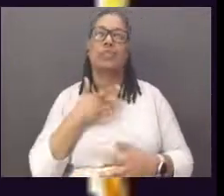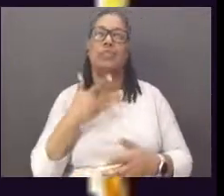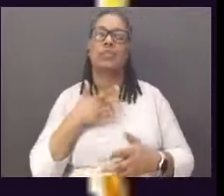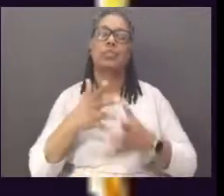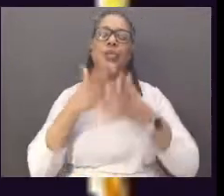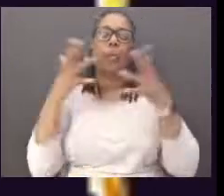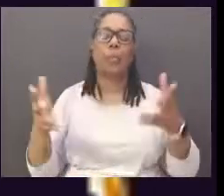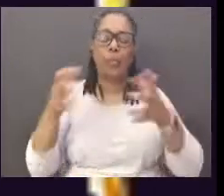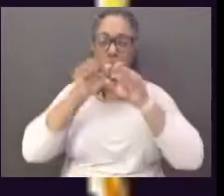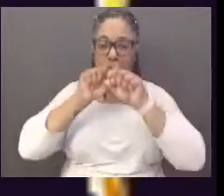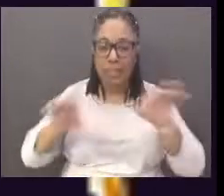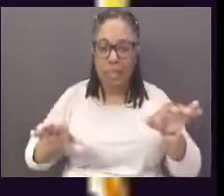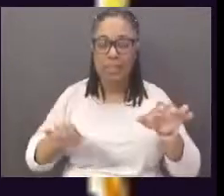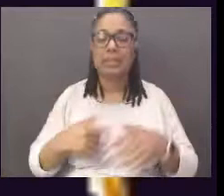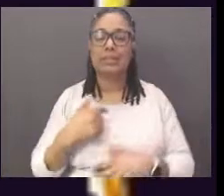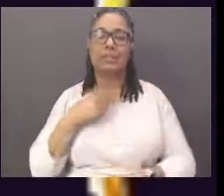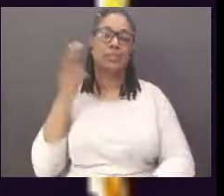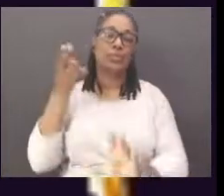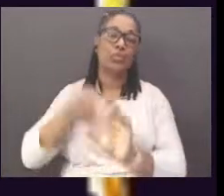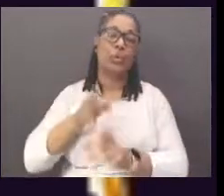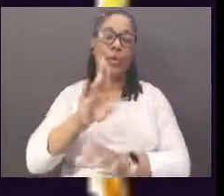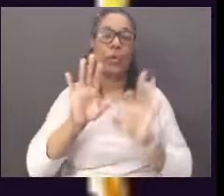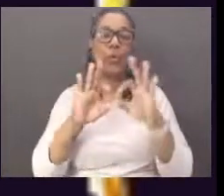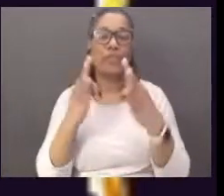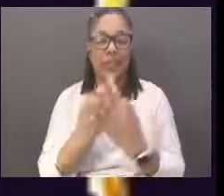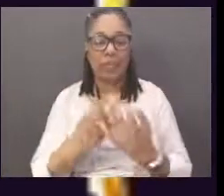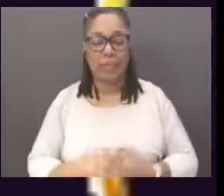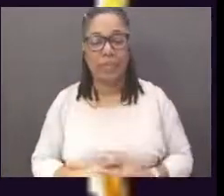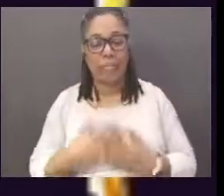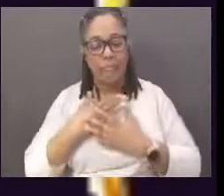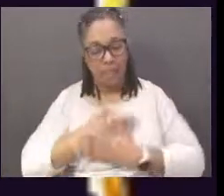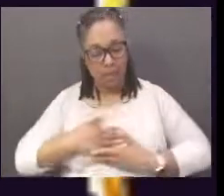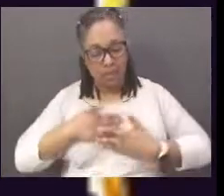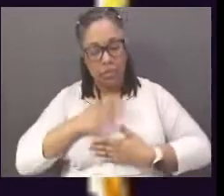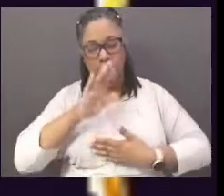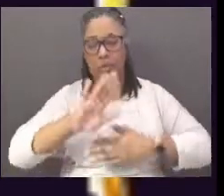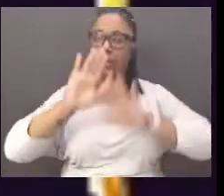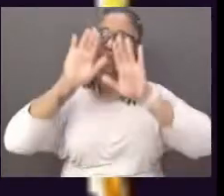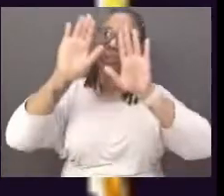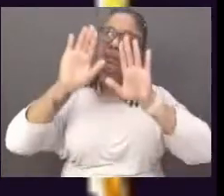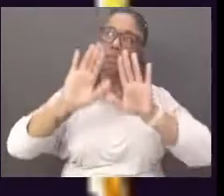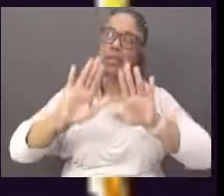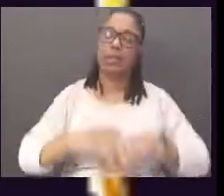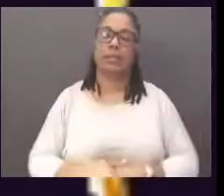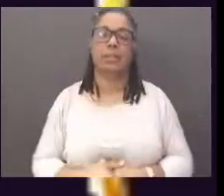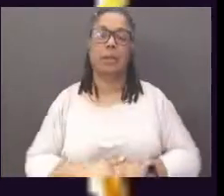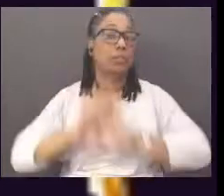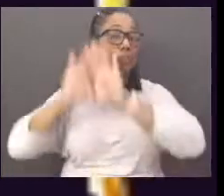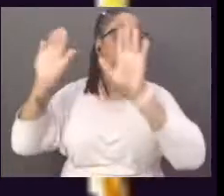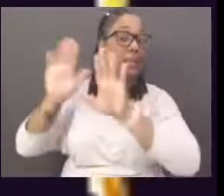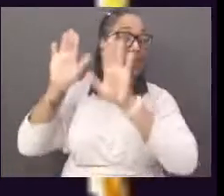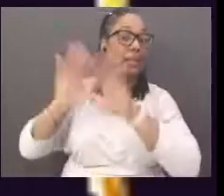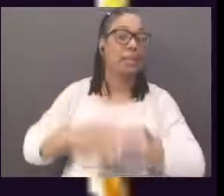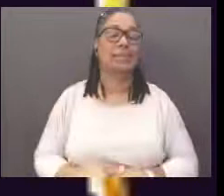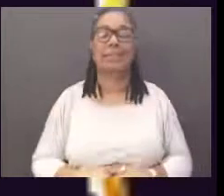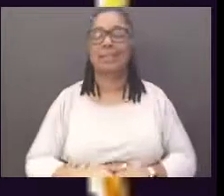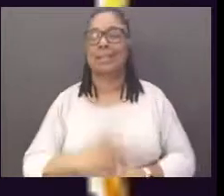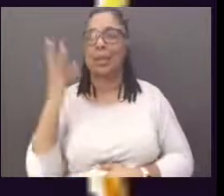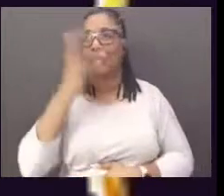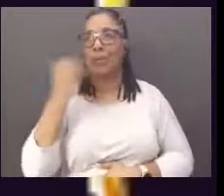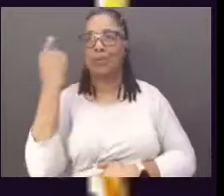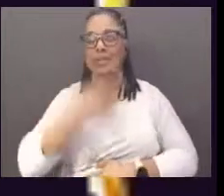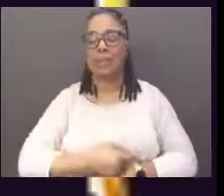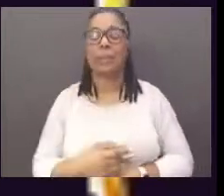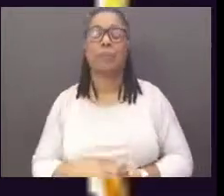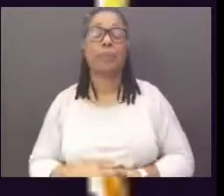family. And enjoy your Sunday, your Lord's Day. What a glorious day it is. I'm so grateful that I